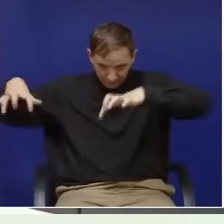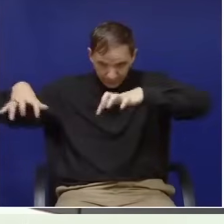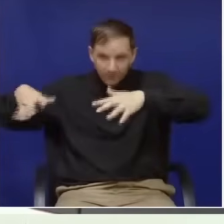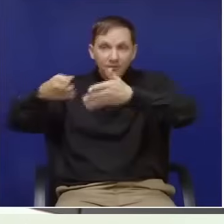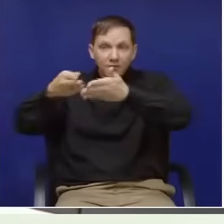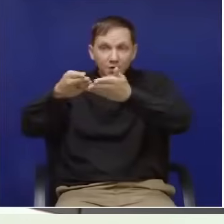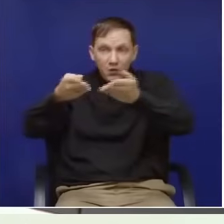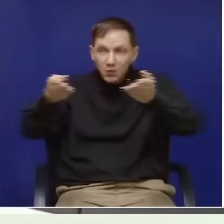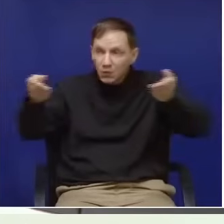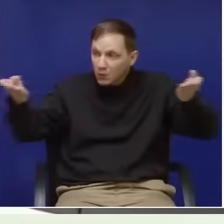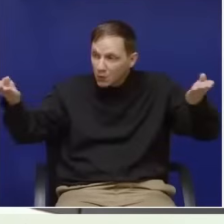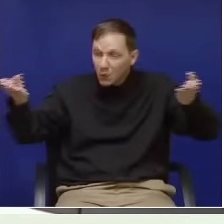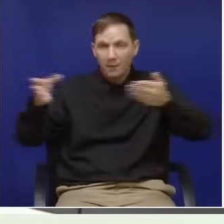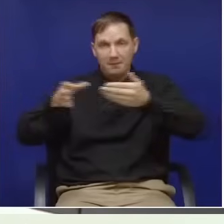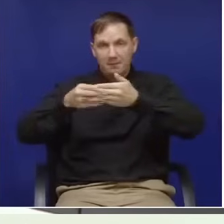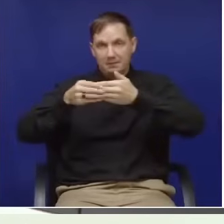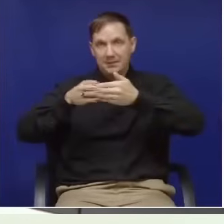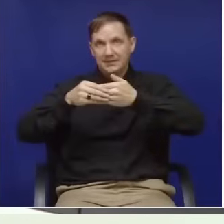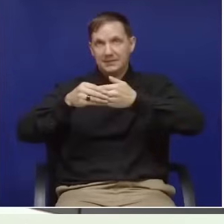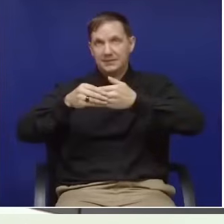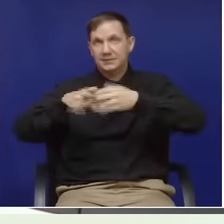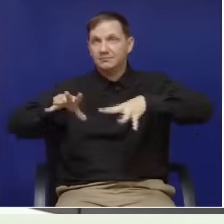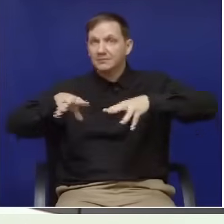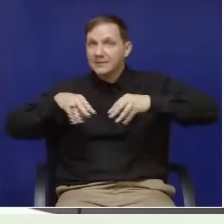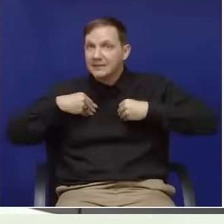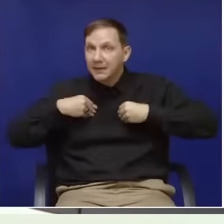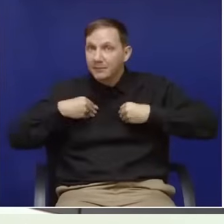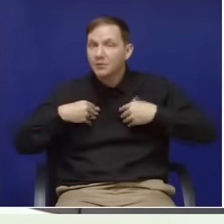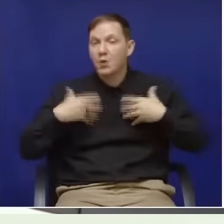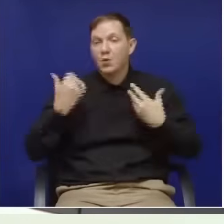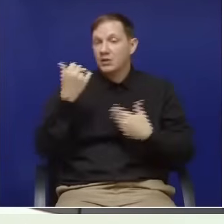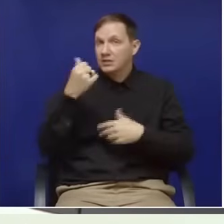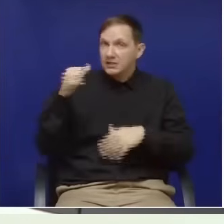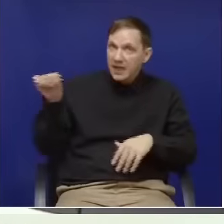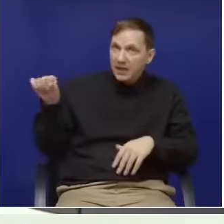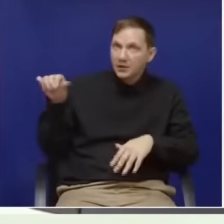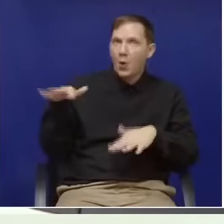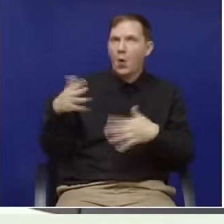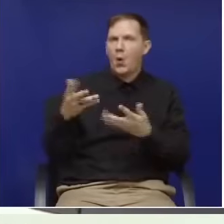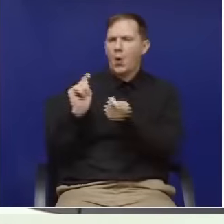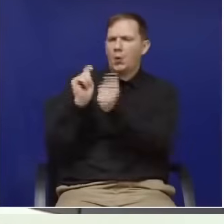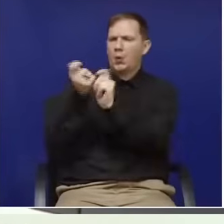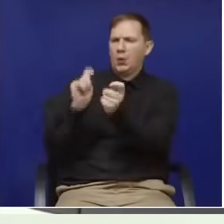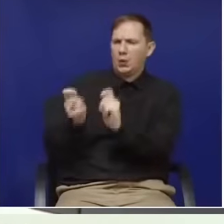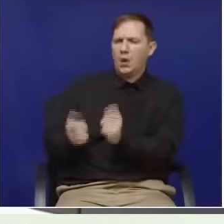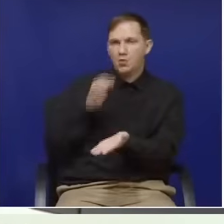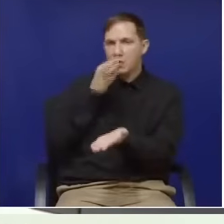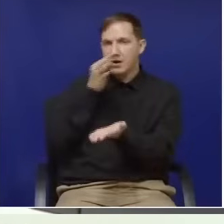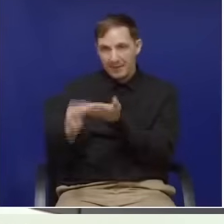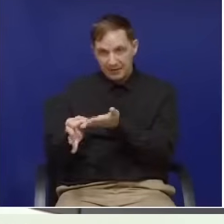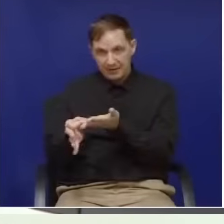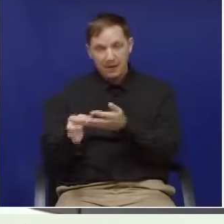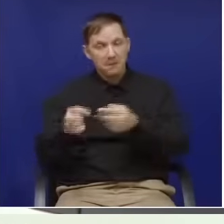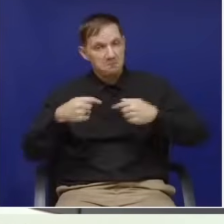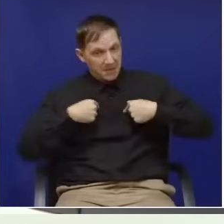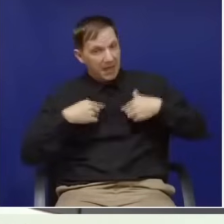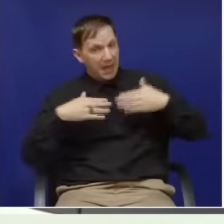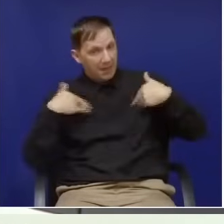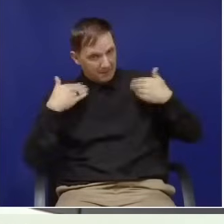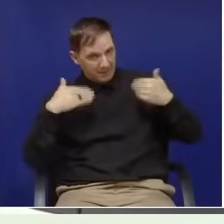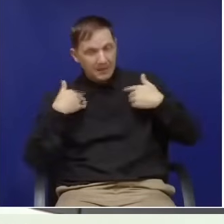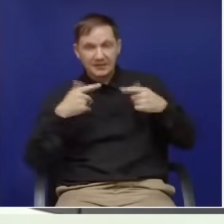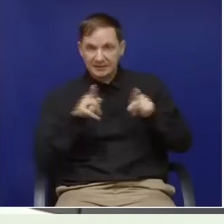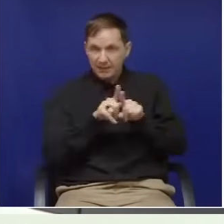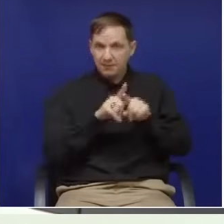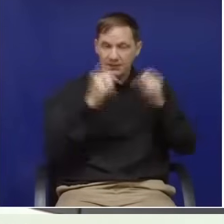have powers to either accept or reject, or even make recommendation to changes. I would be happy, I know magistrates will be